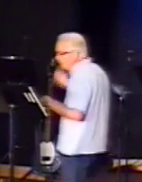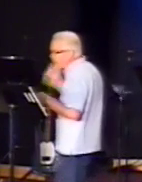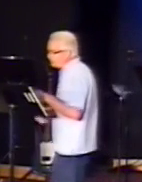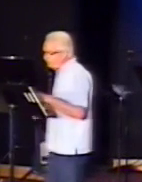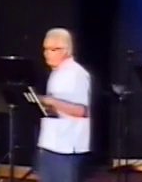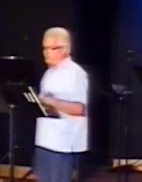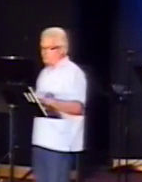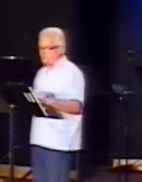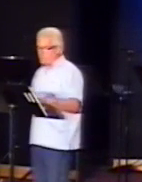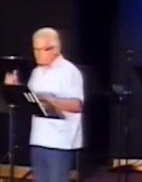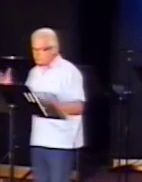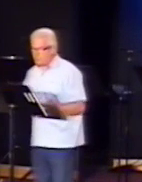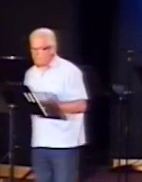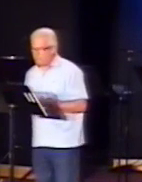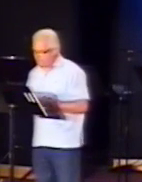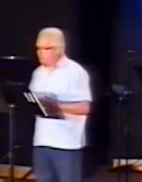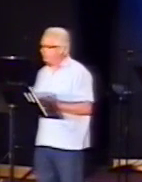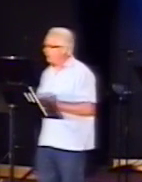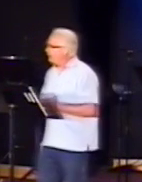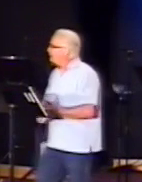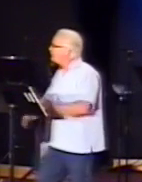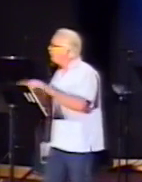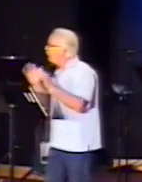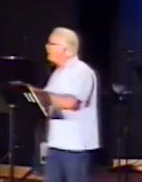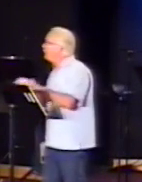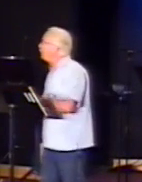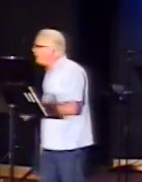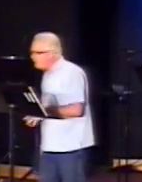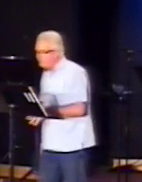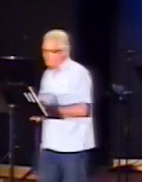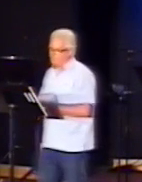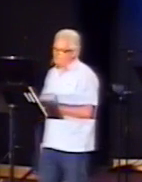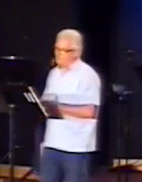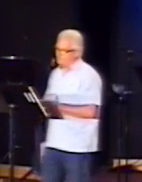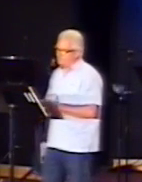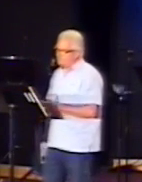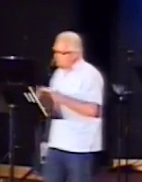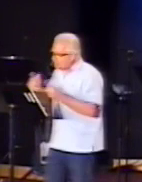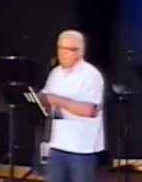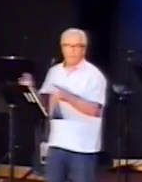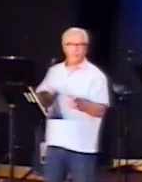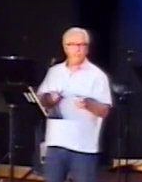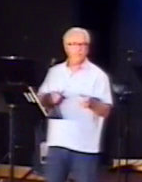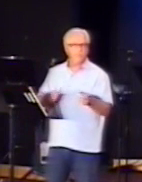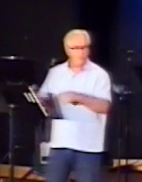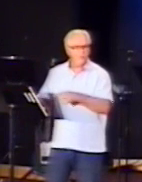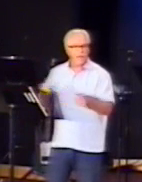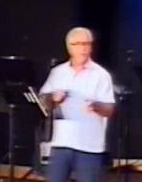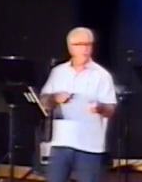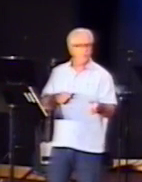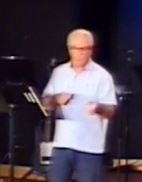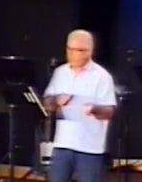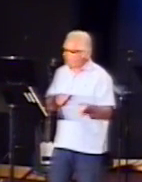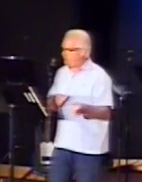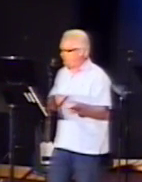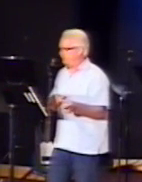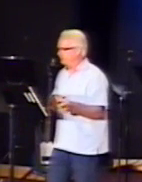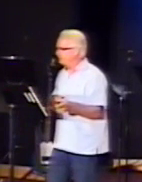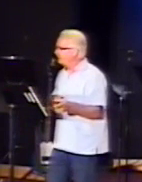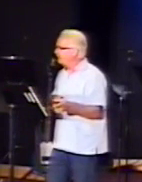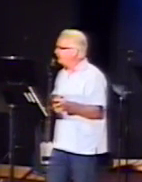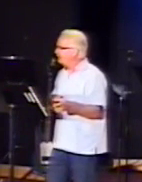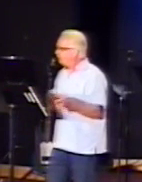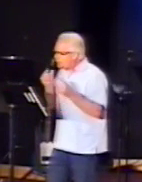You see, he wants to finish. He has the drive to do it. You see, we agreed to live for Jesus when we died with him in